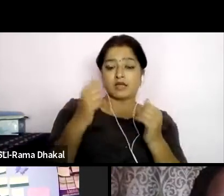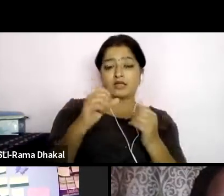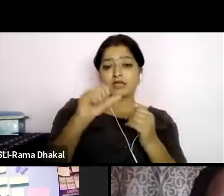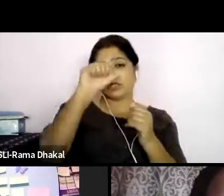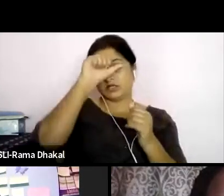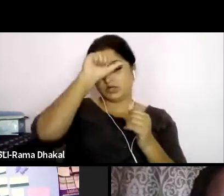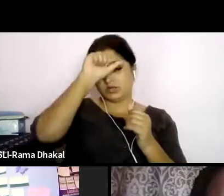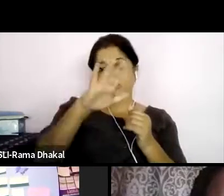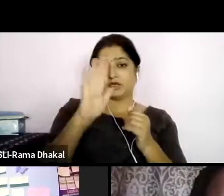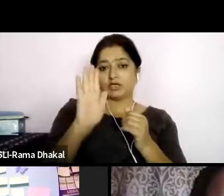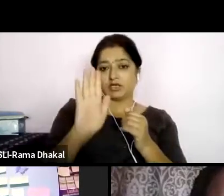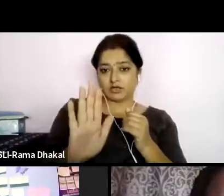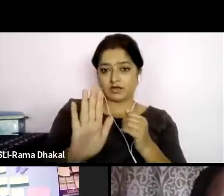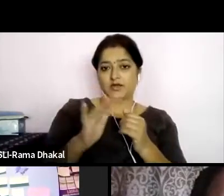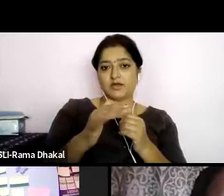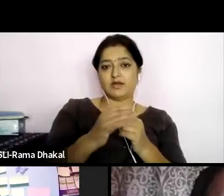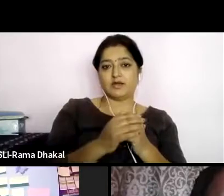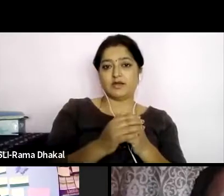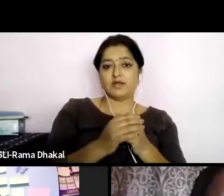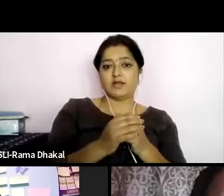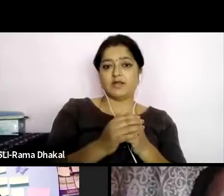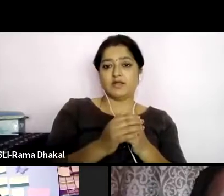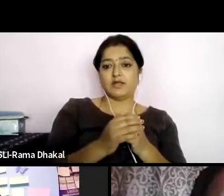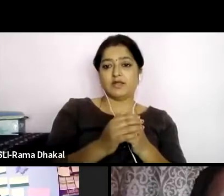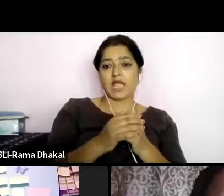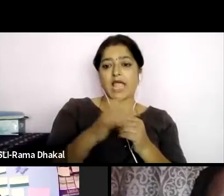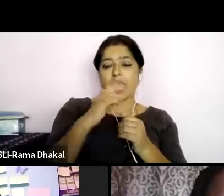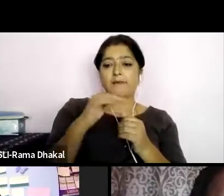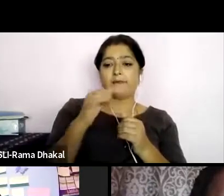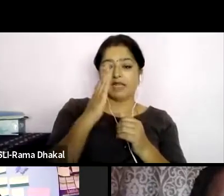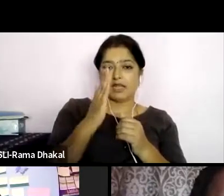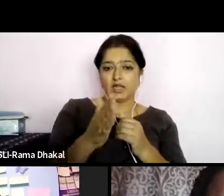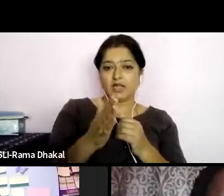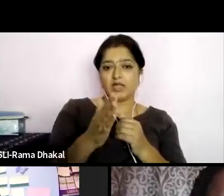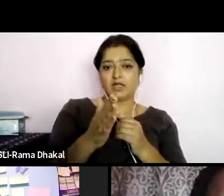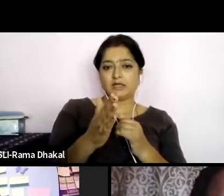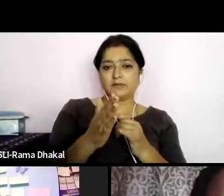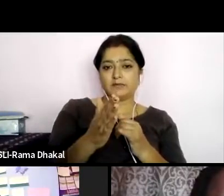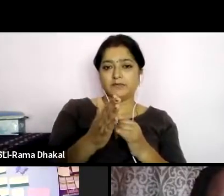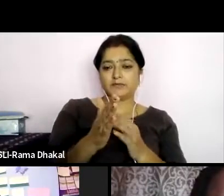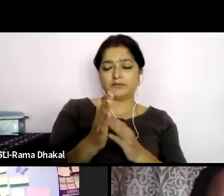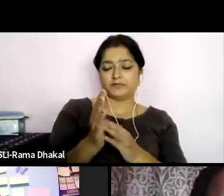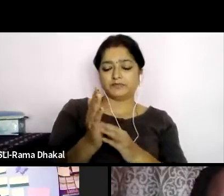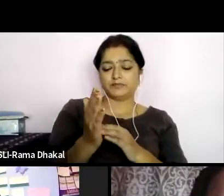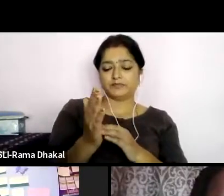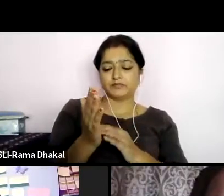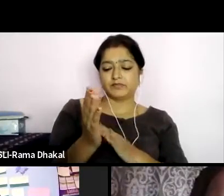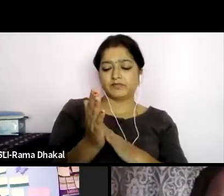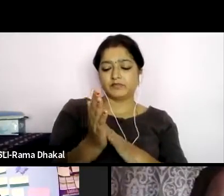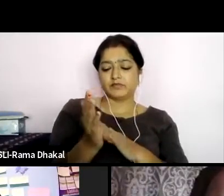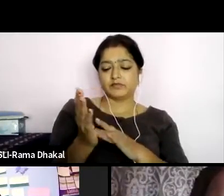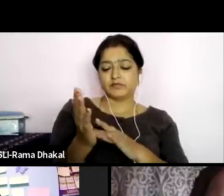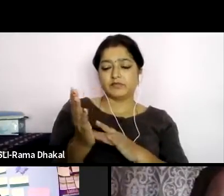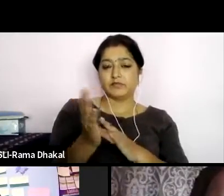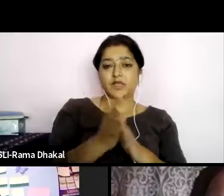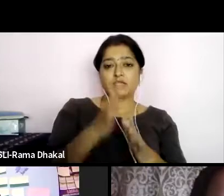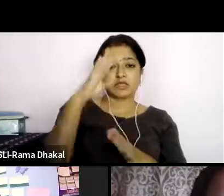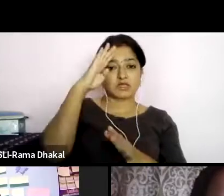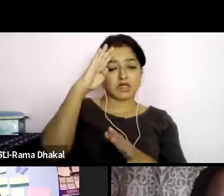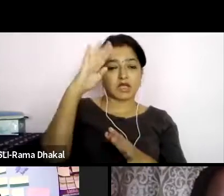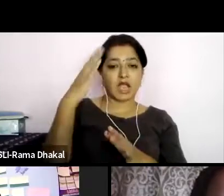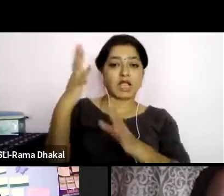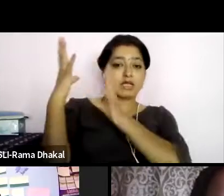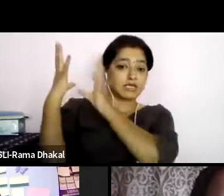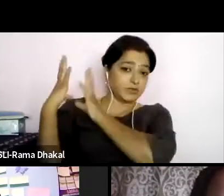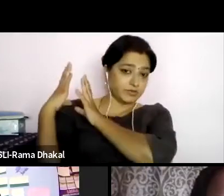it's a matter of the stability of the disaster management tools that we're using. So if you put a water